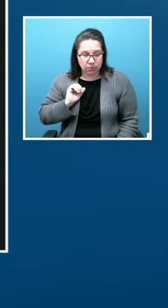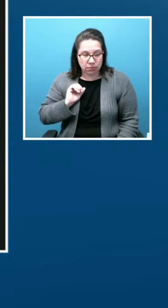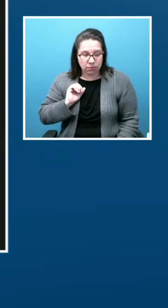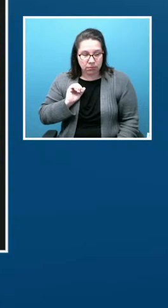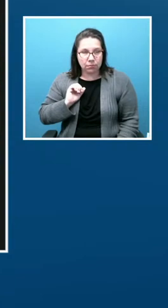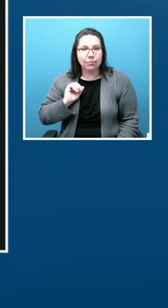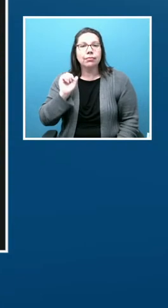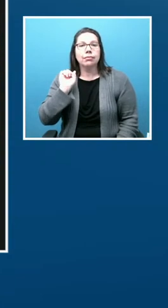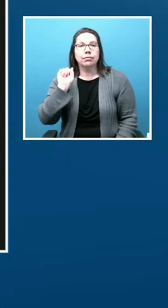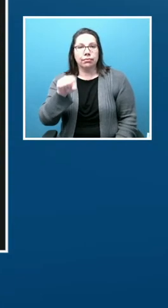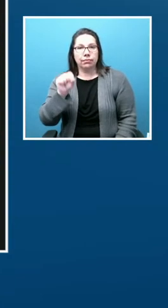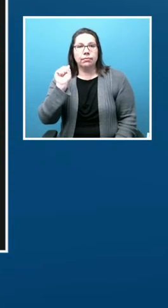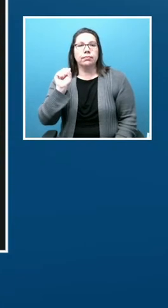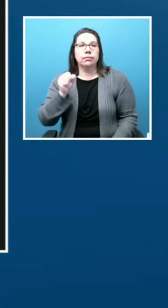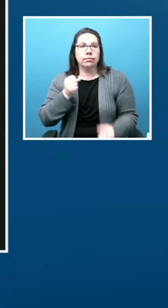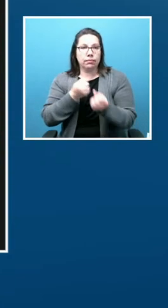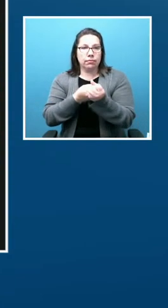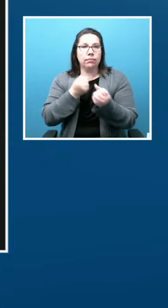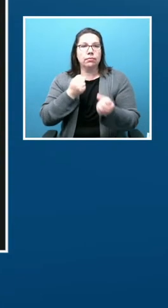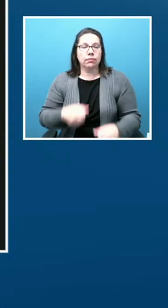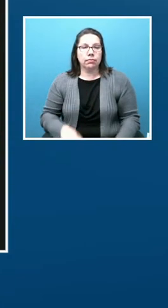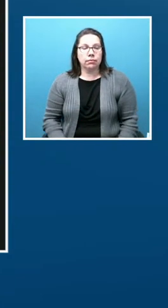Yay. Thank you.